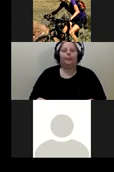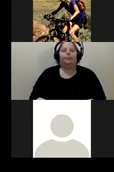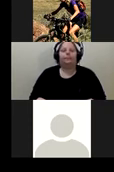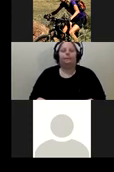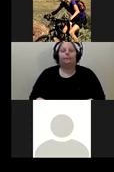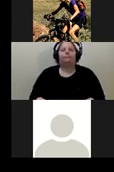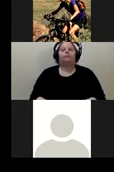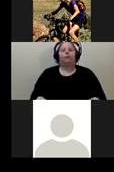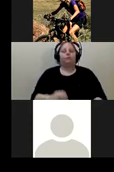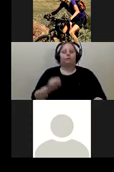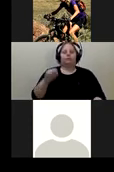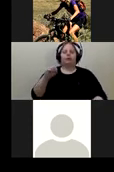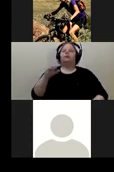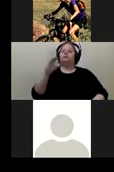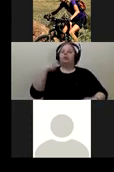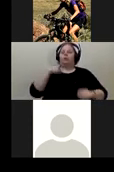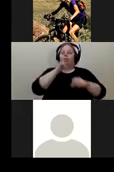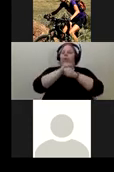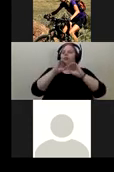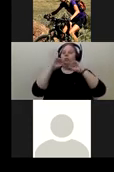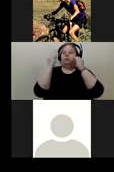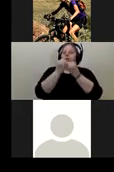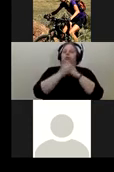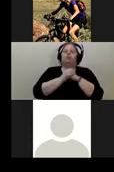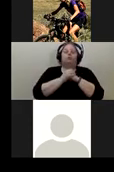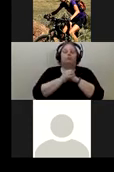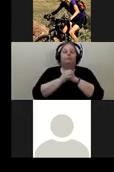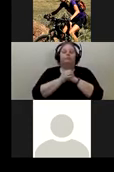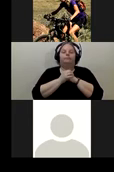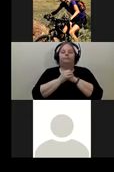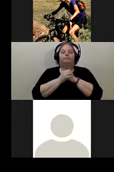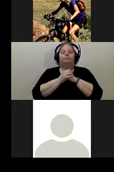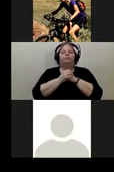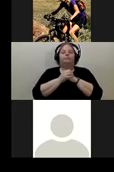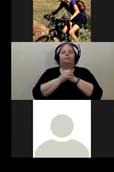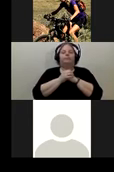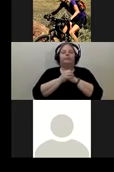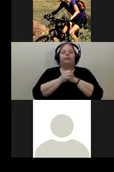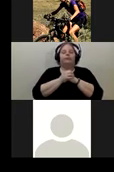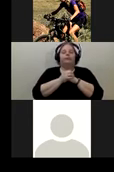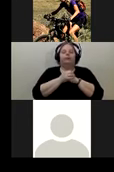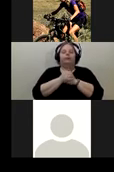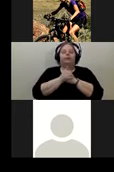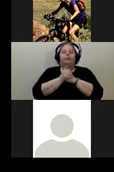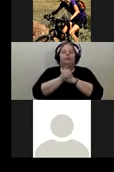So we are the organization. So it also, let me take a look here at